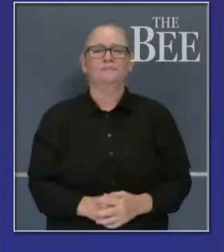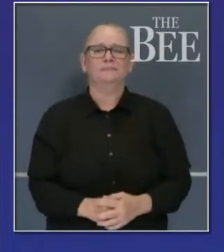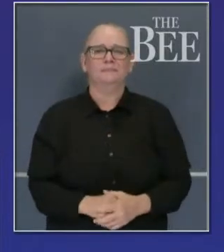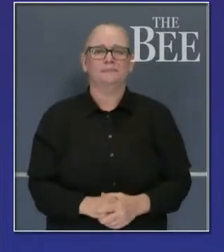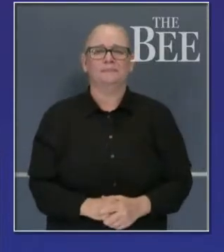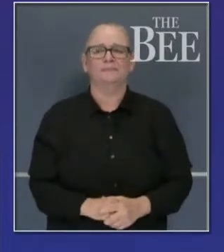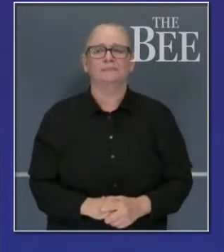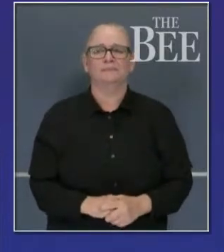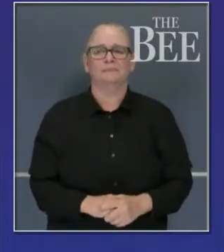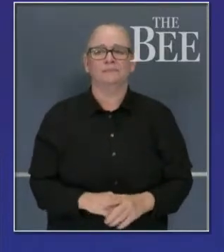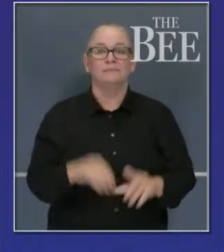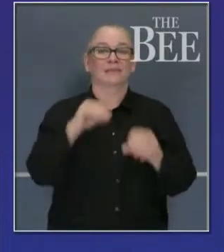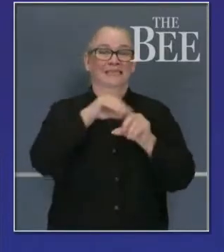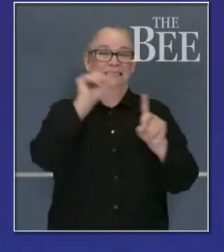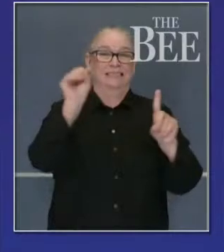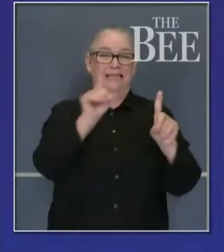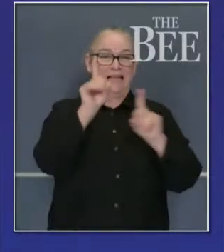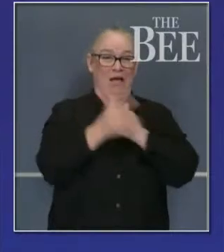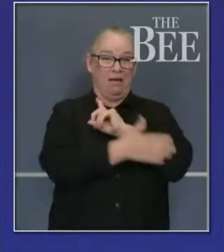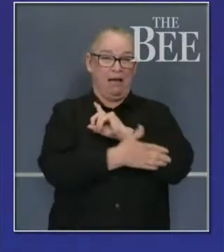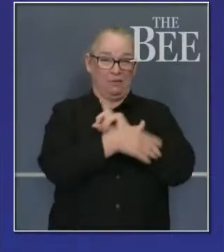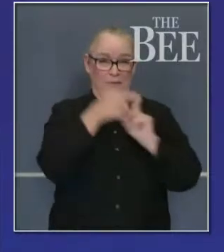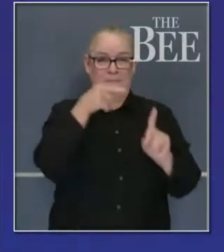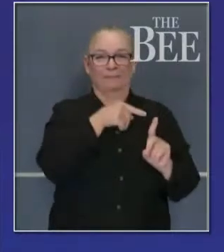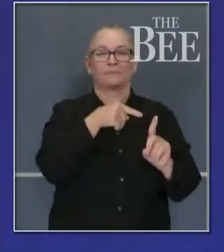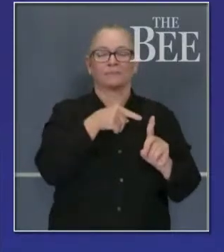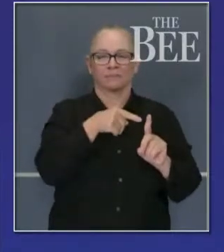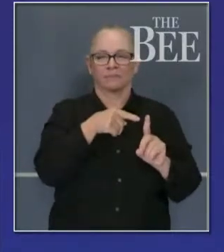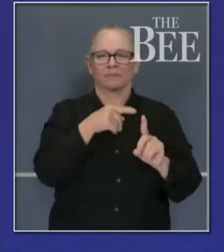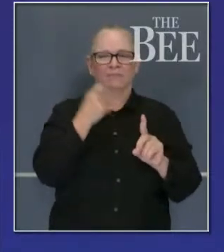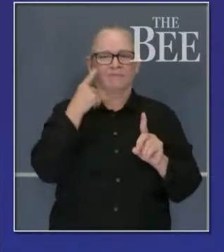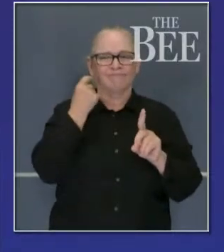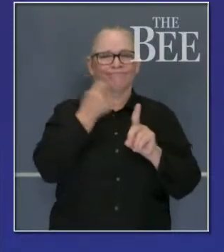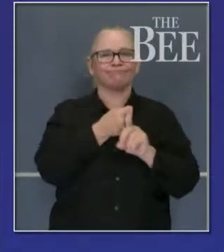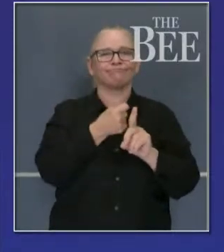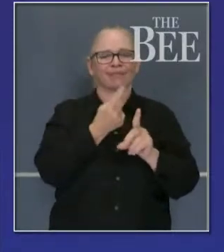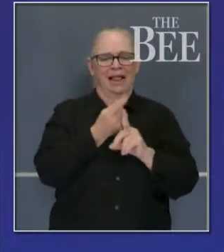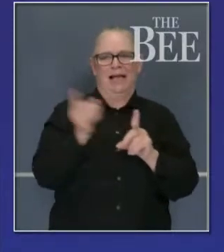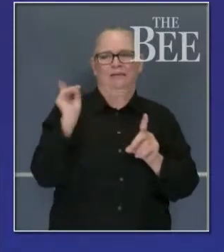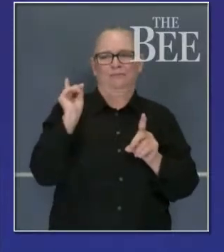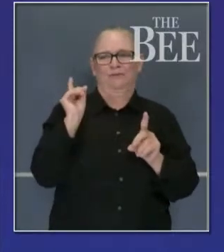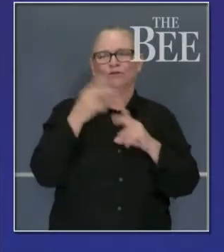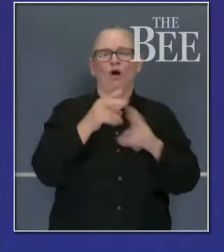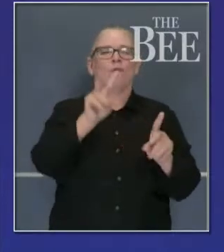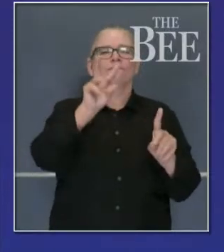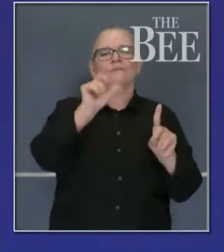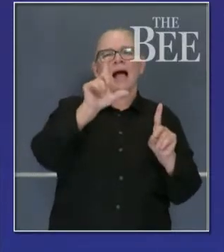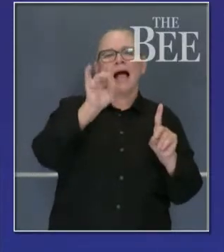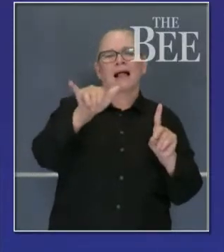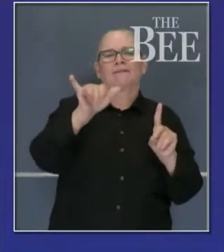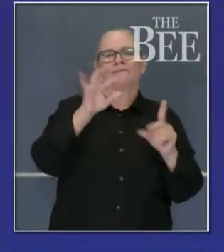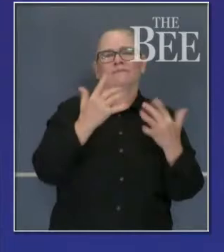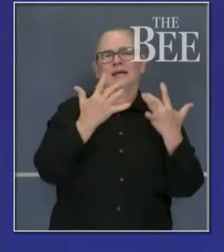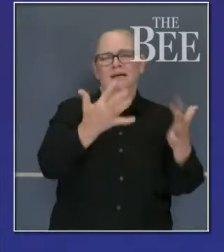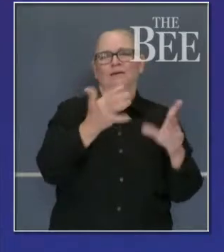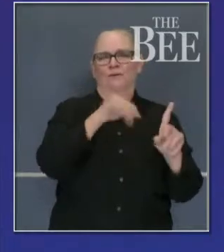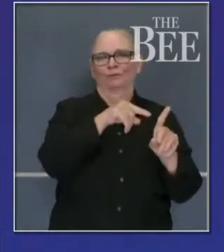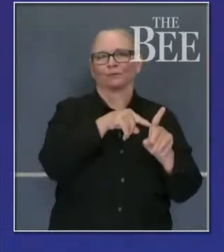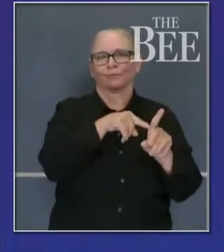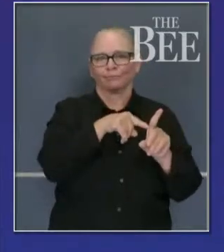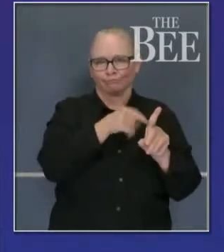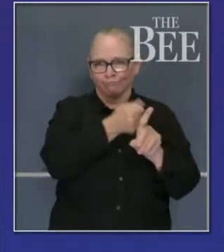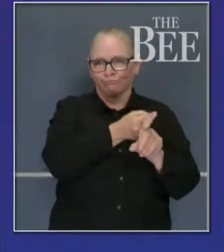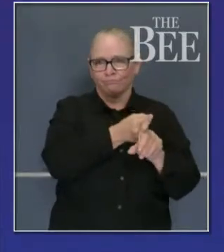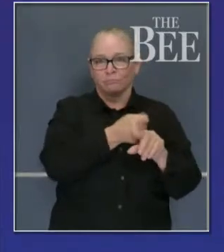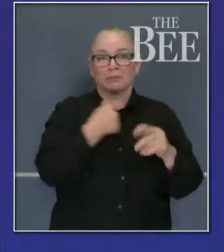San Diego County was challenged with the Valley fire last week, 3% containment. We have made tremendous progress on that